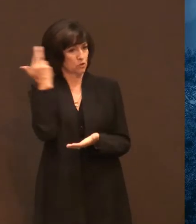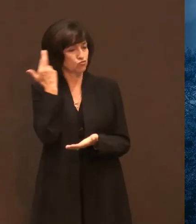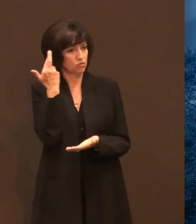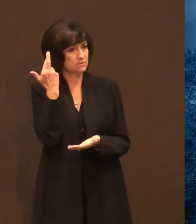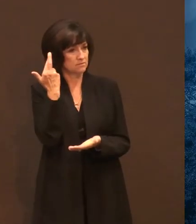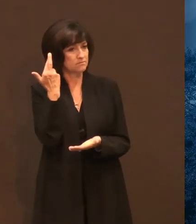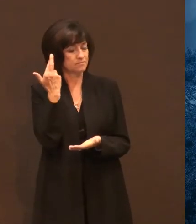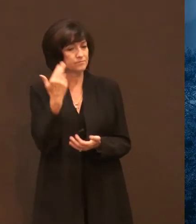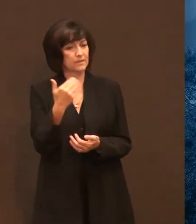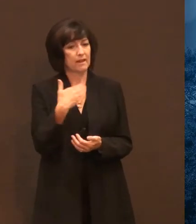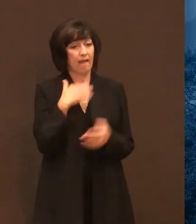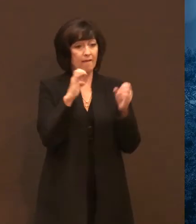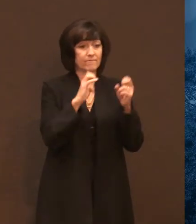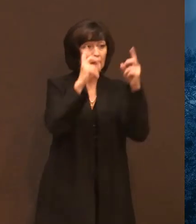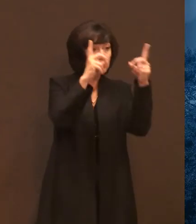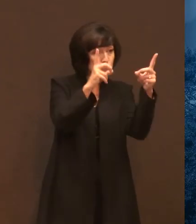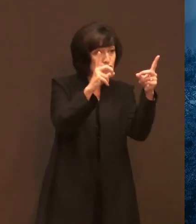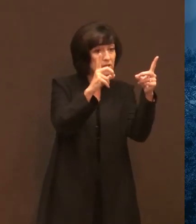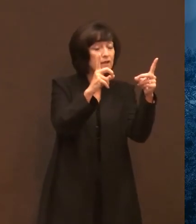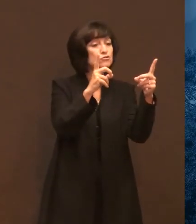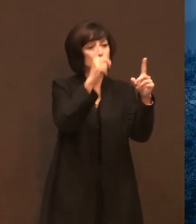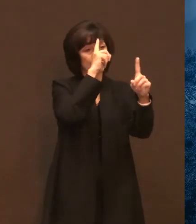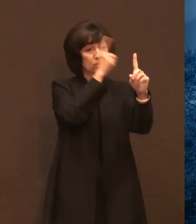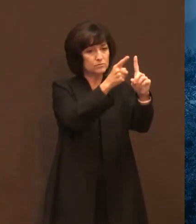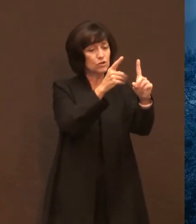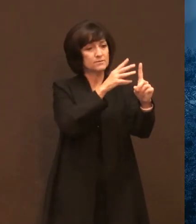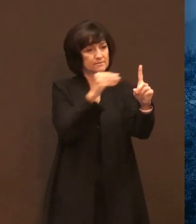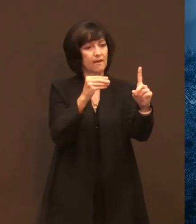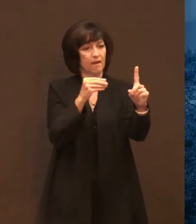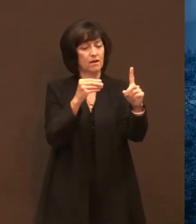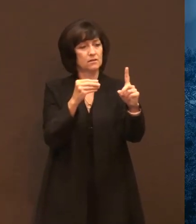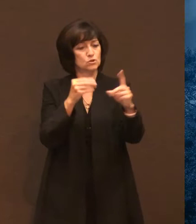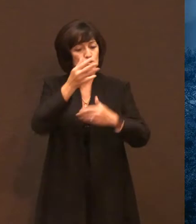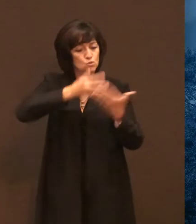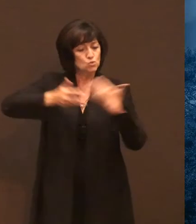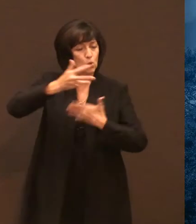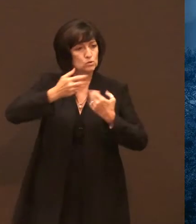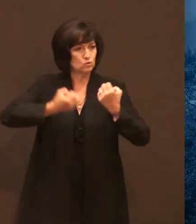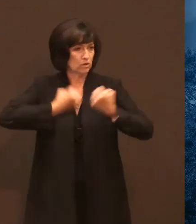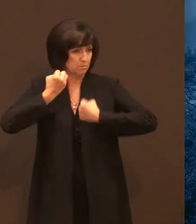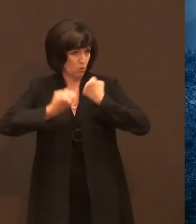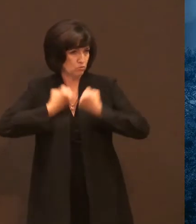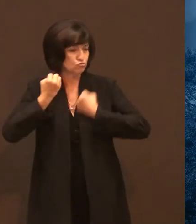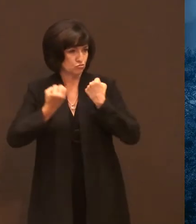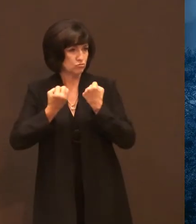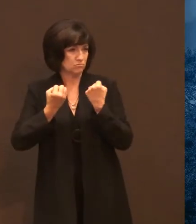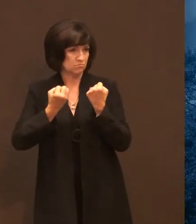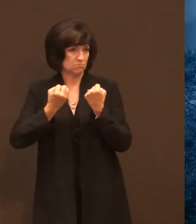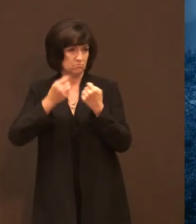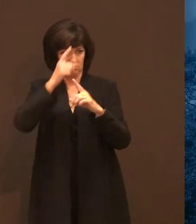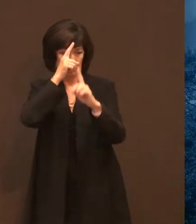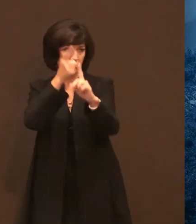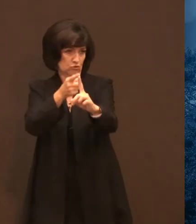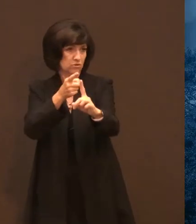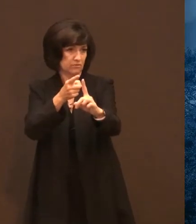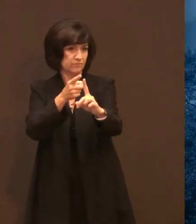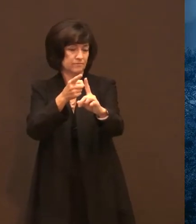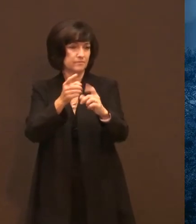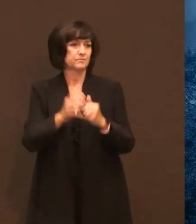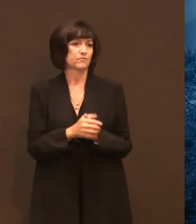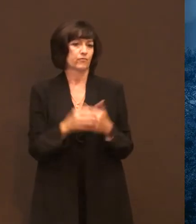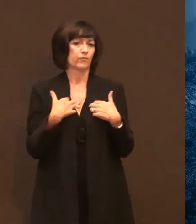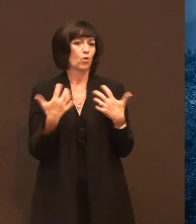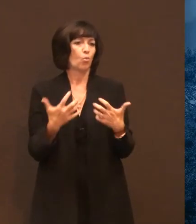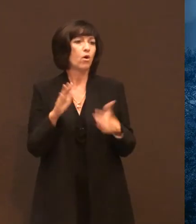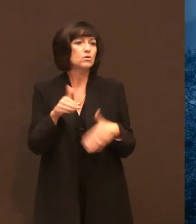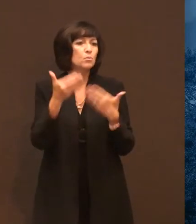educational objectives. And one of the things that has been kind of the highest educational objectives, as well as providing